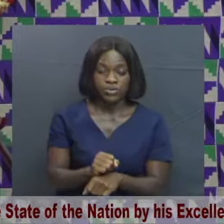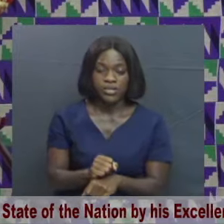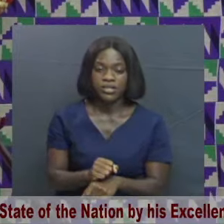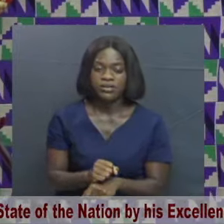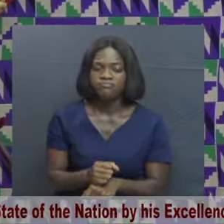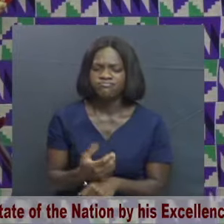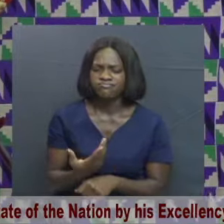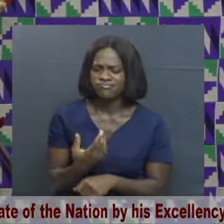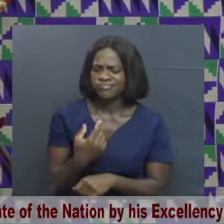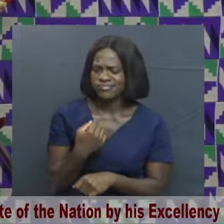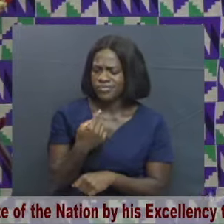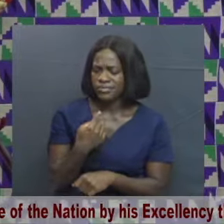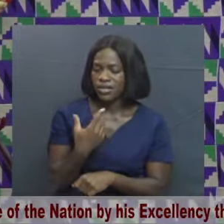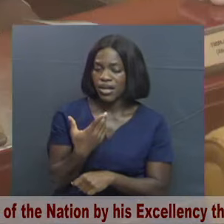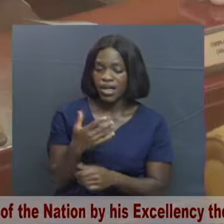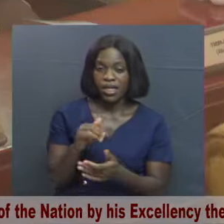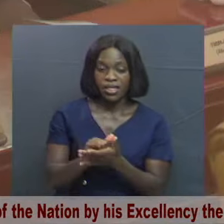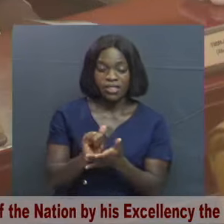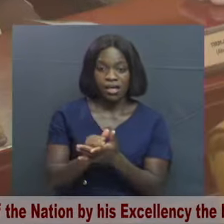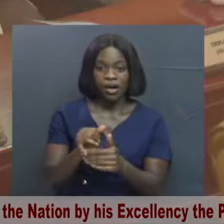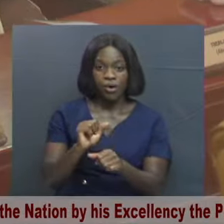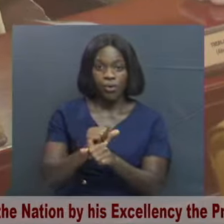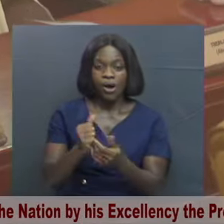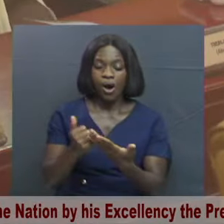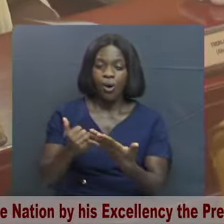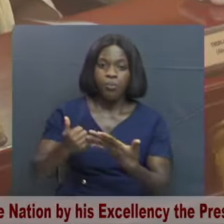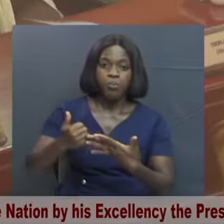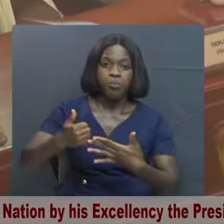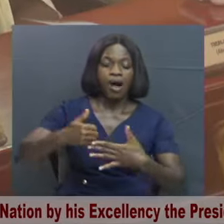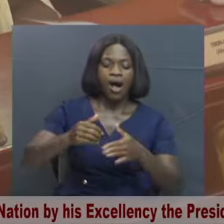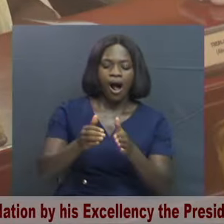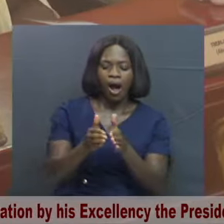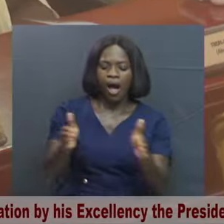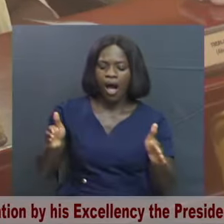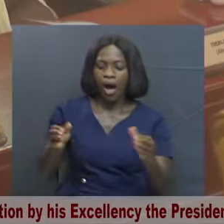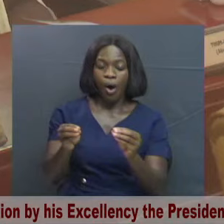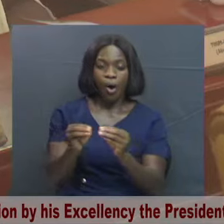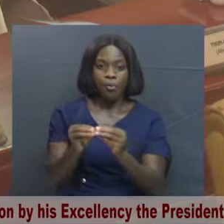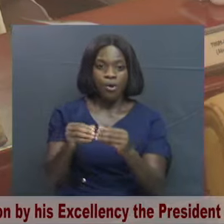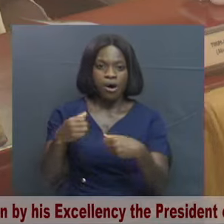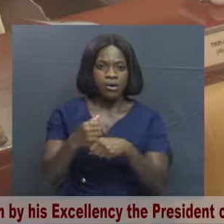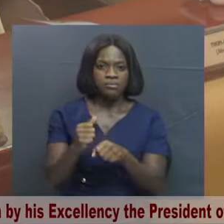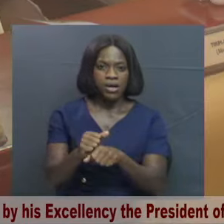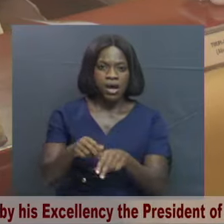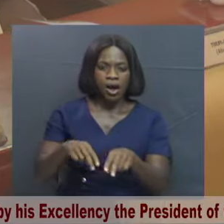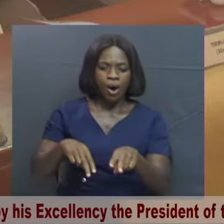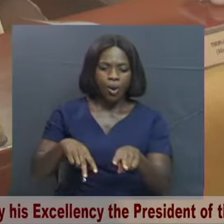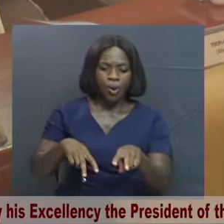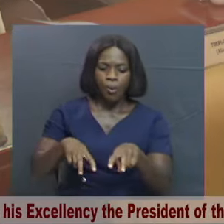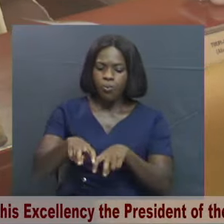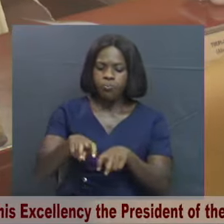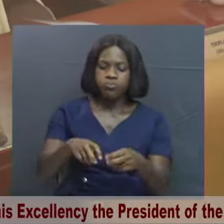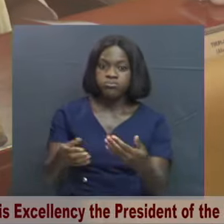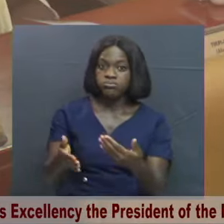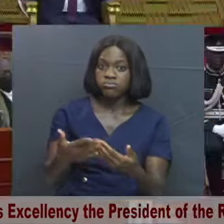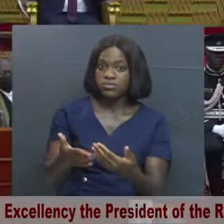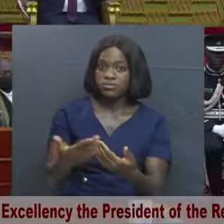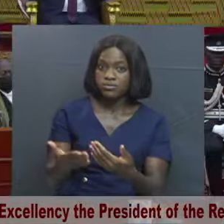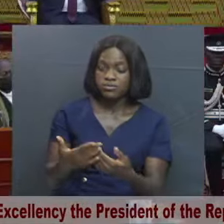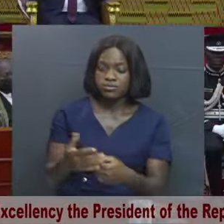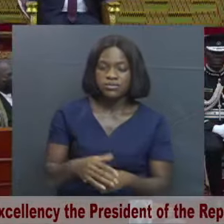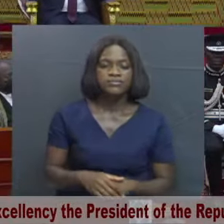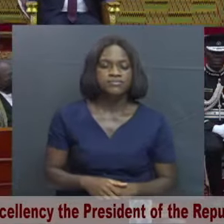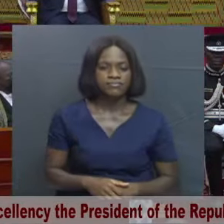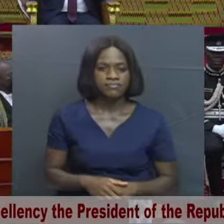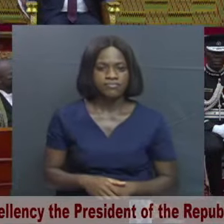country are being built and upgraded to open up the country and make travel easier Mr Speaker